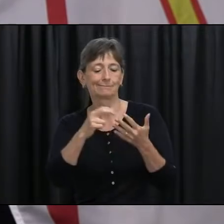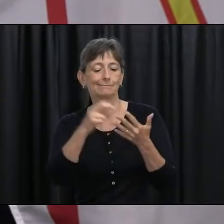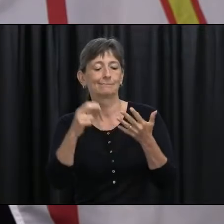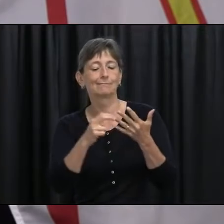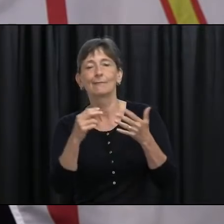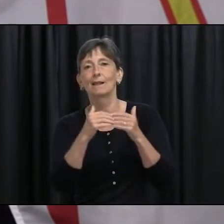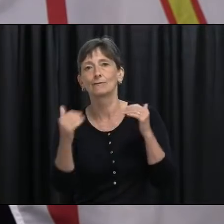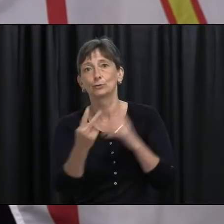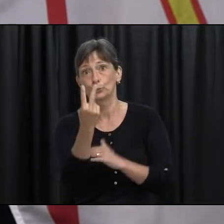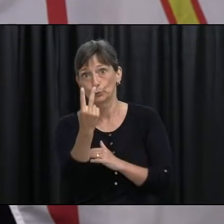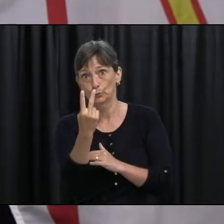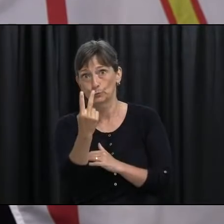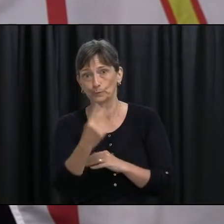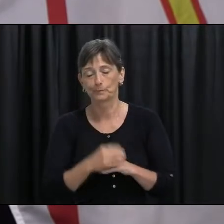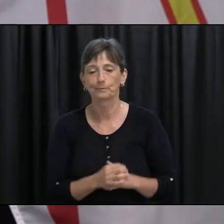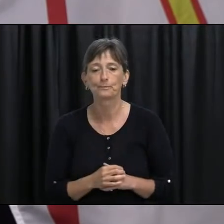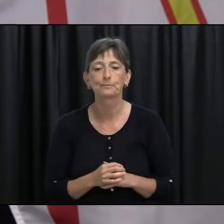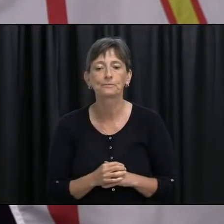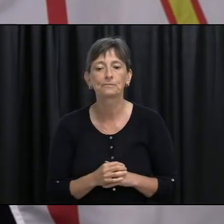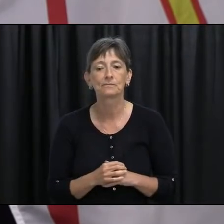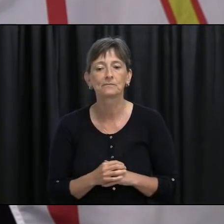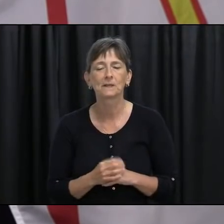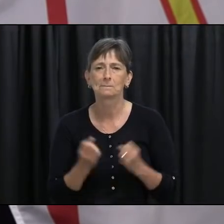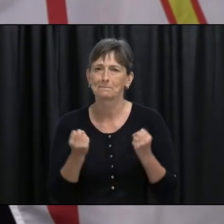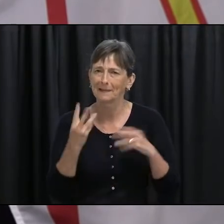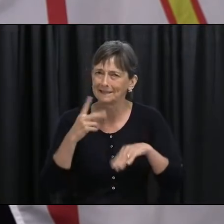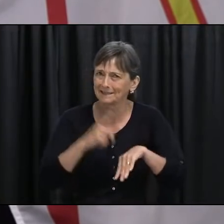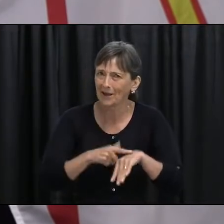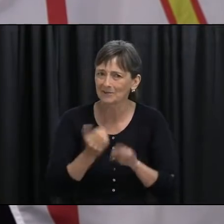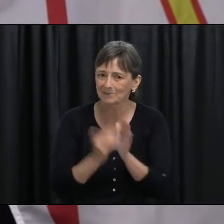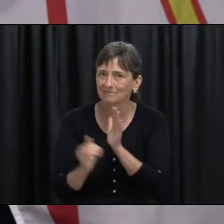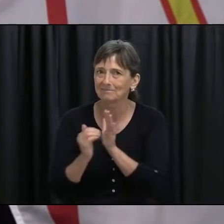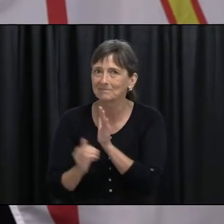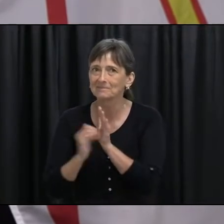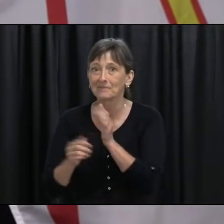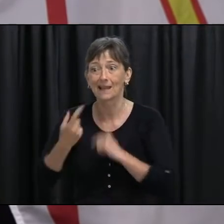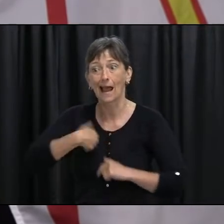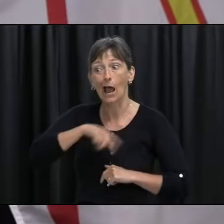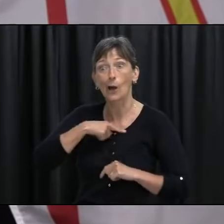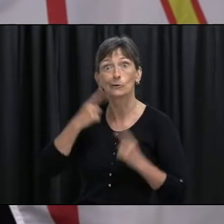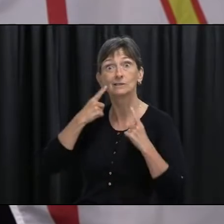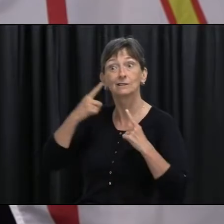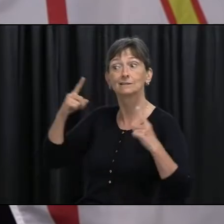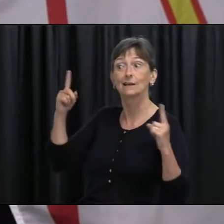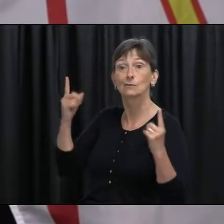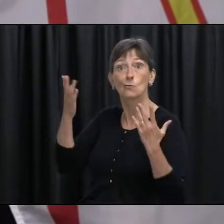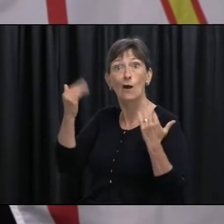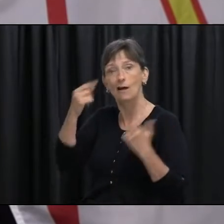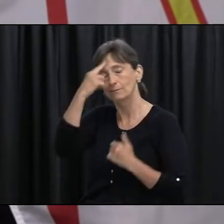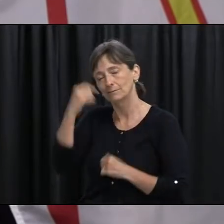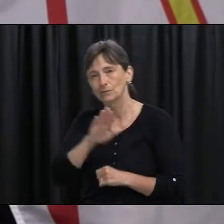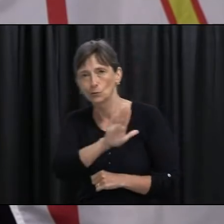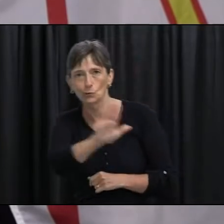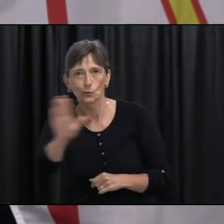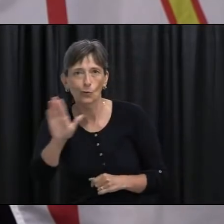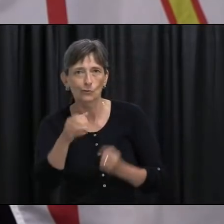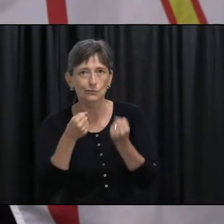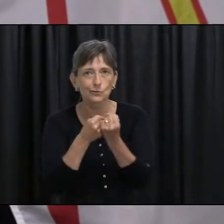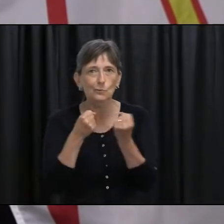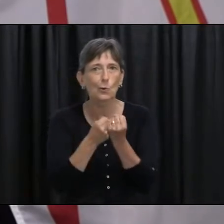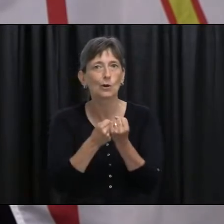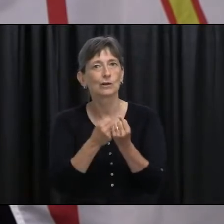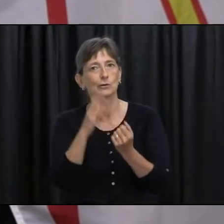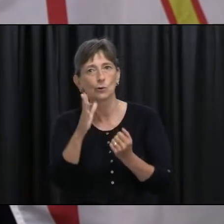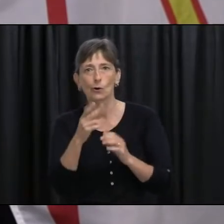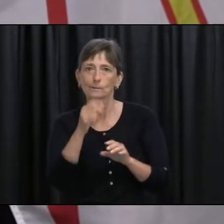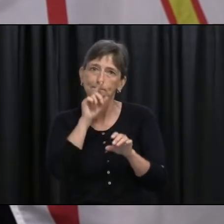2. As I've said many times before, the progress we have made to date has been possible because of your support and